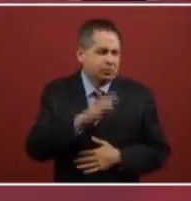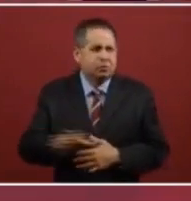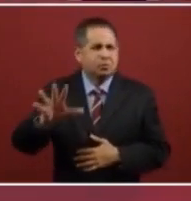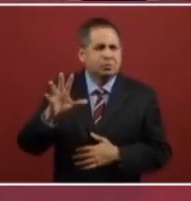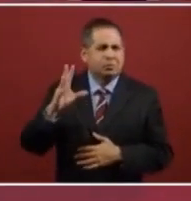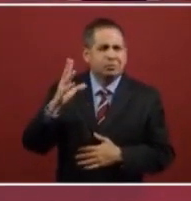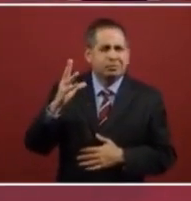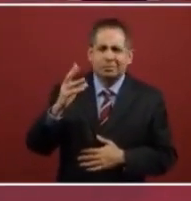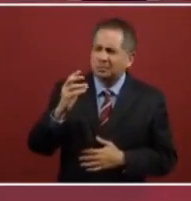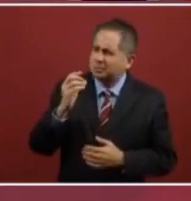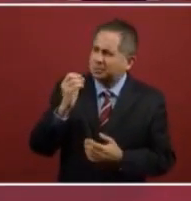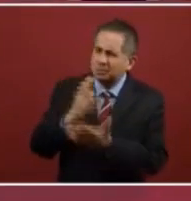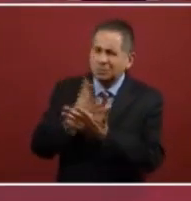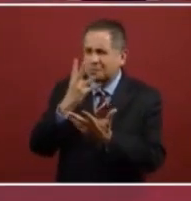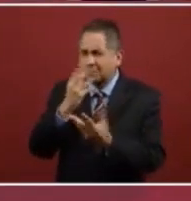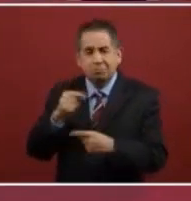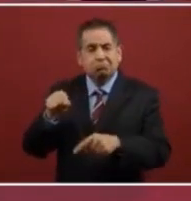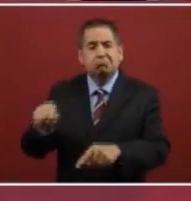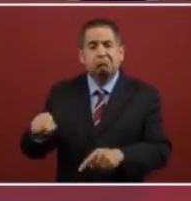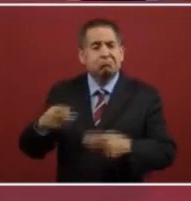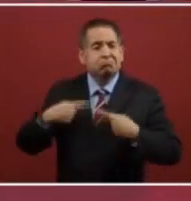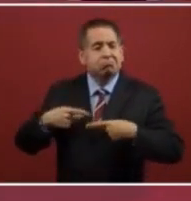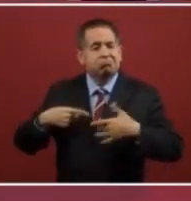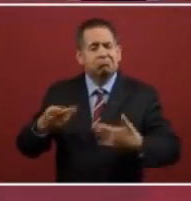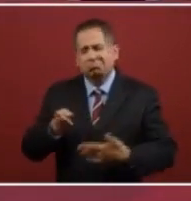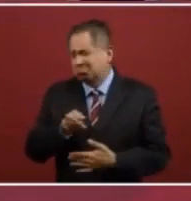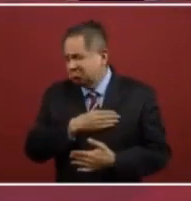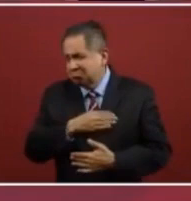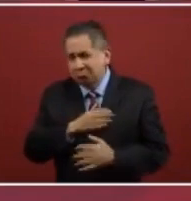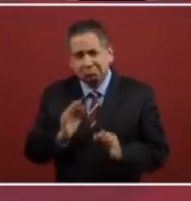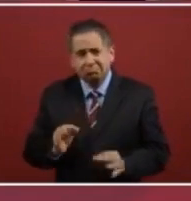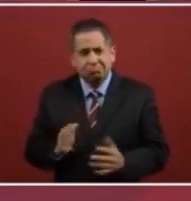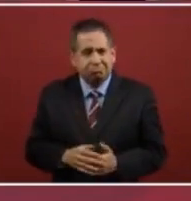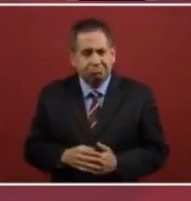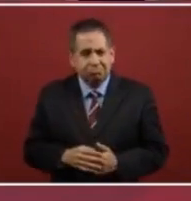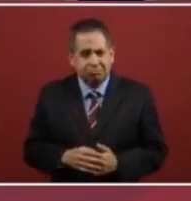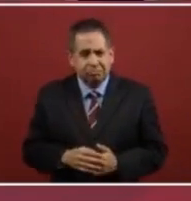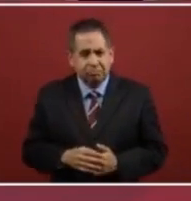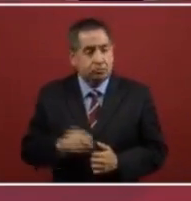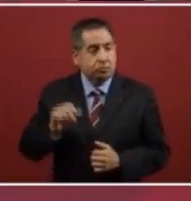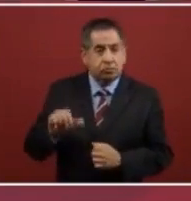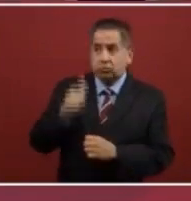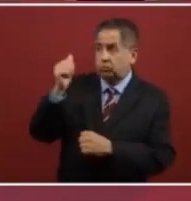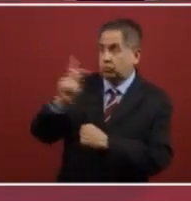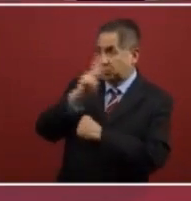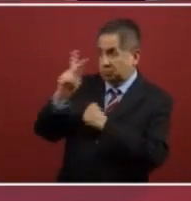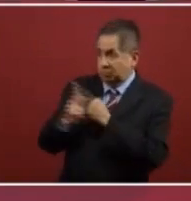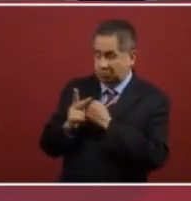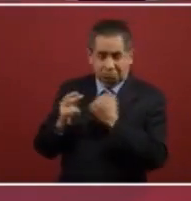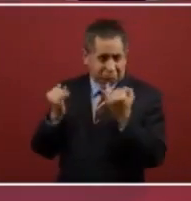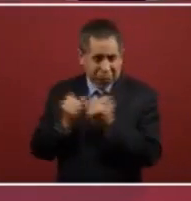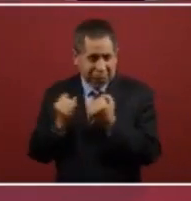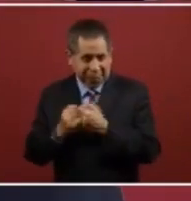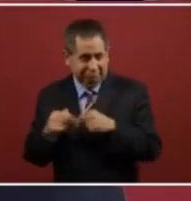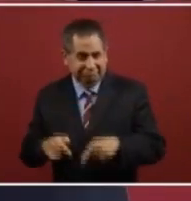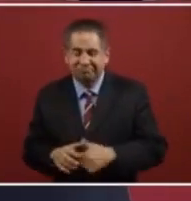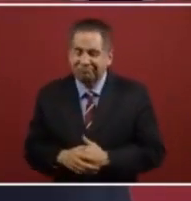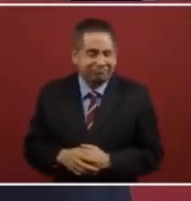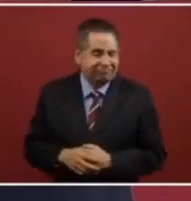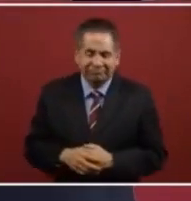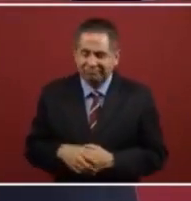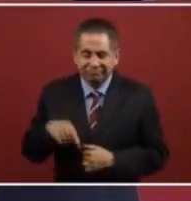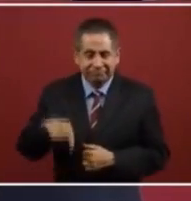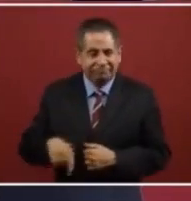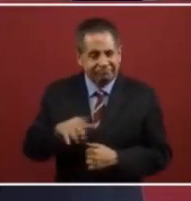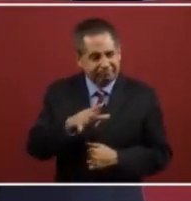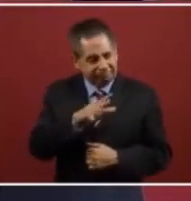an No extraordinary creo yo people. que haya muchos países I don't think there's many Con